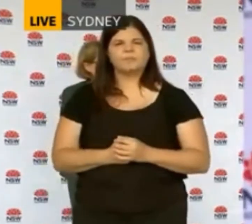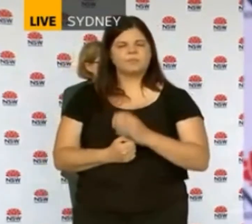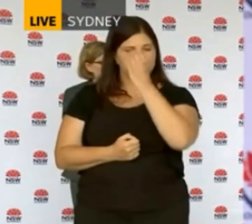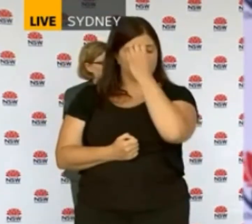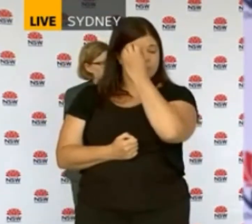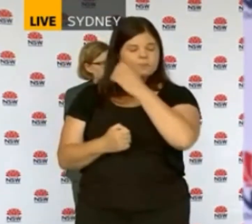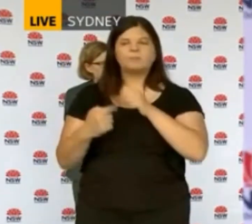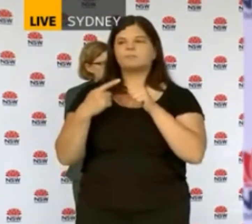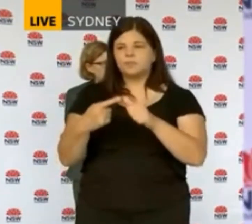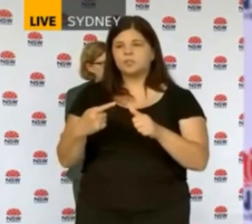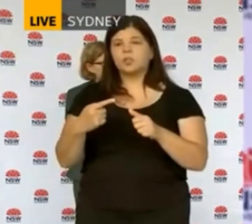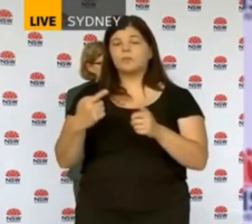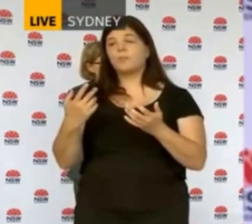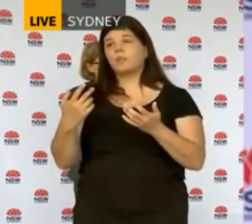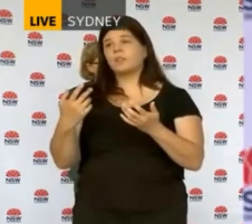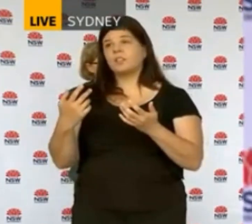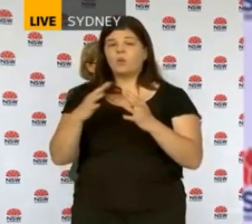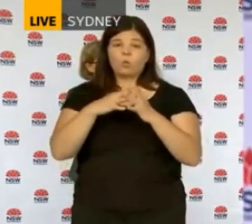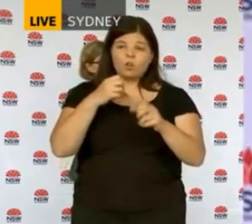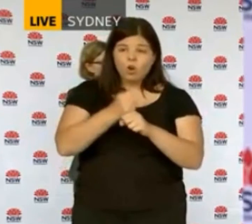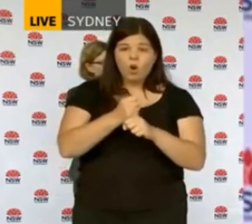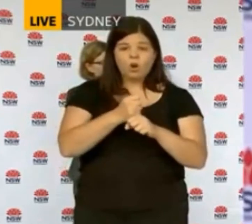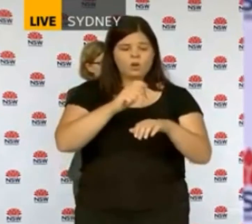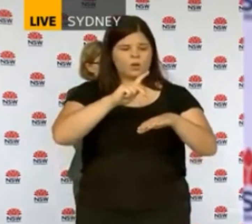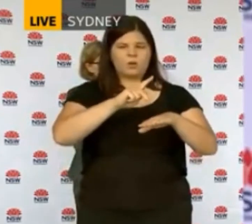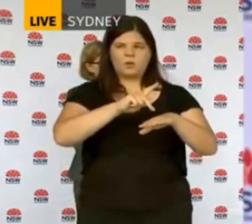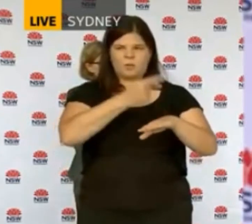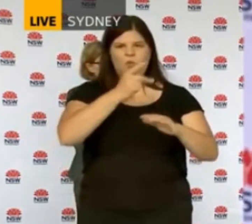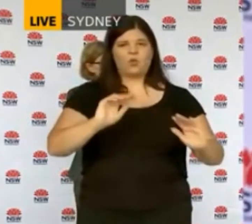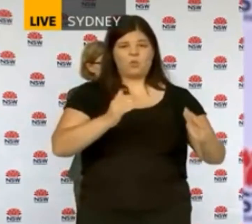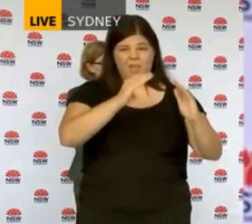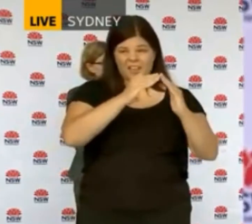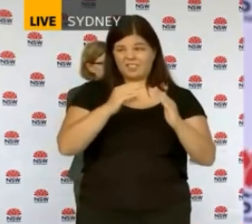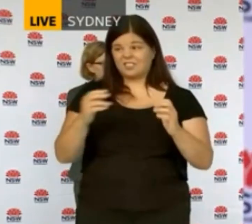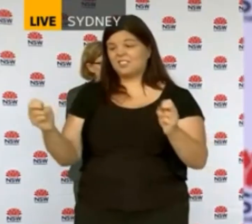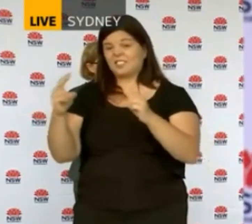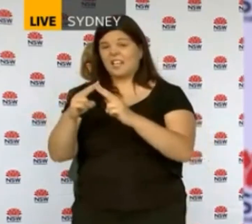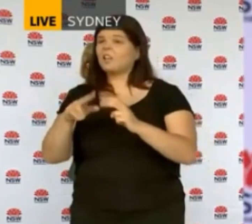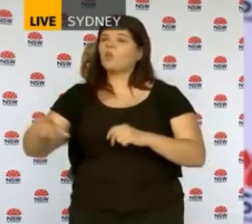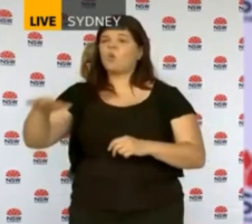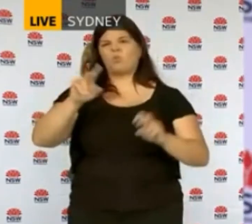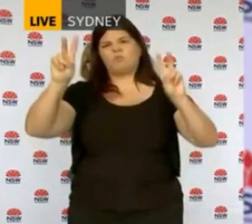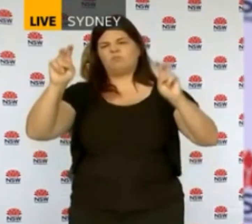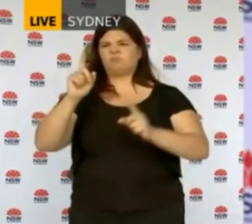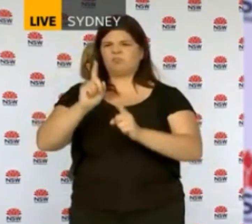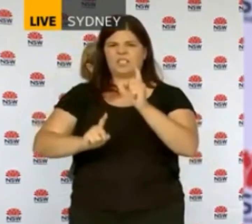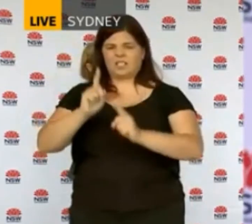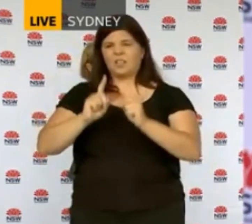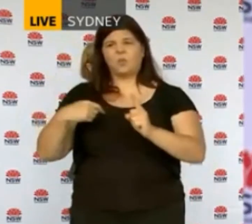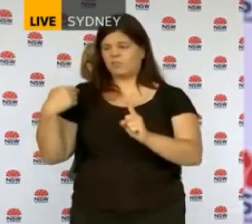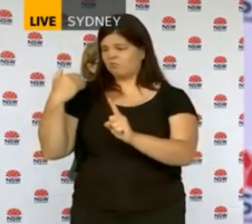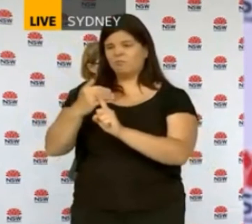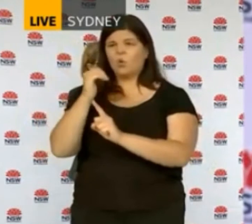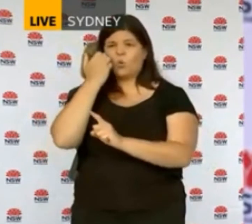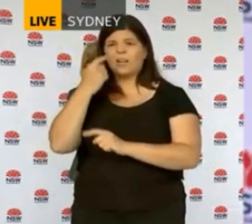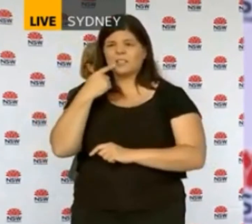Wollongong, Central Coast, the Blue Mountains, has always been classified as the Greater Metropolitan Sydney, and that was to deal with the mobility of